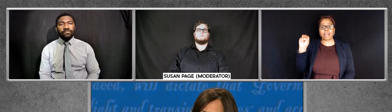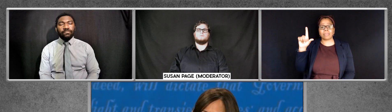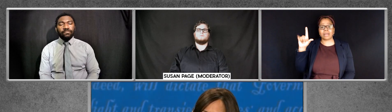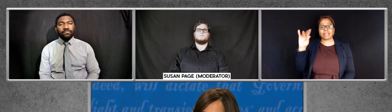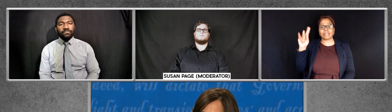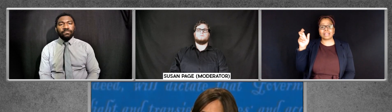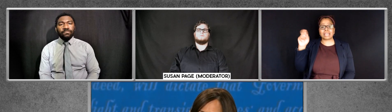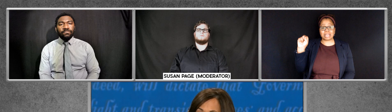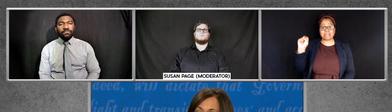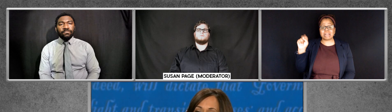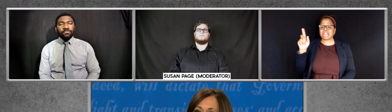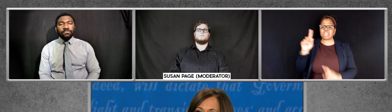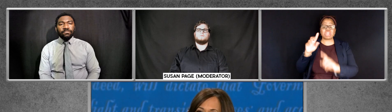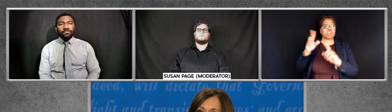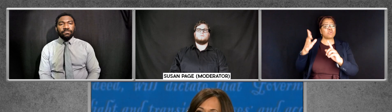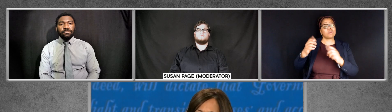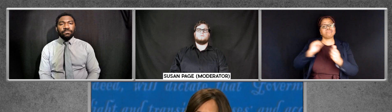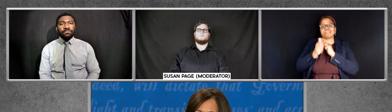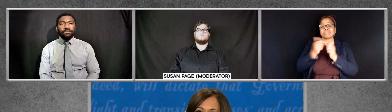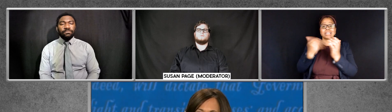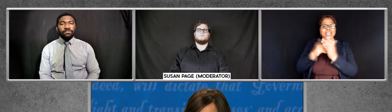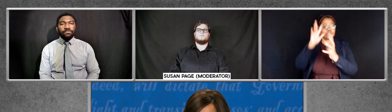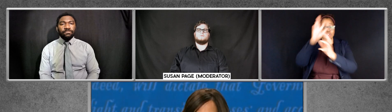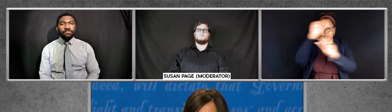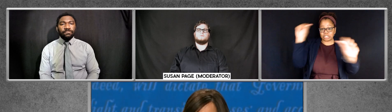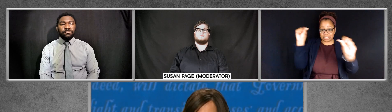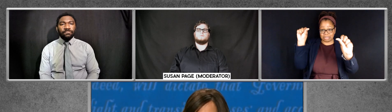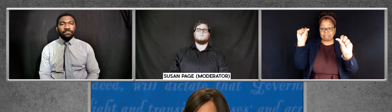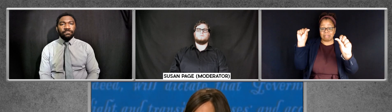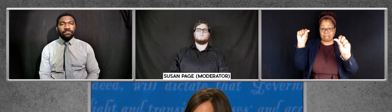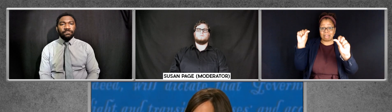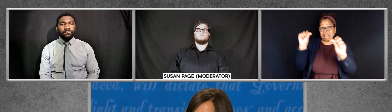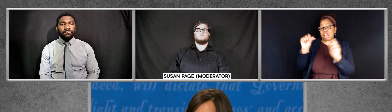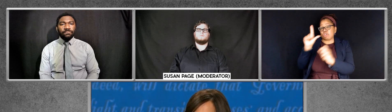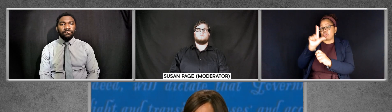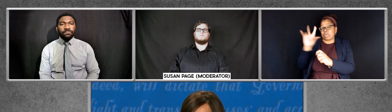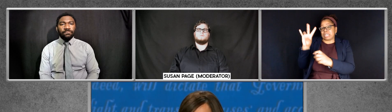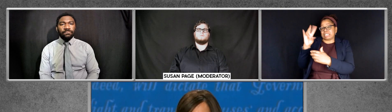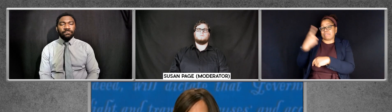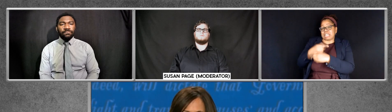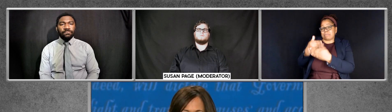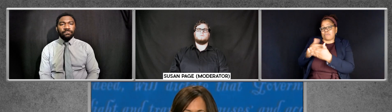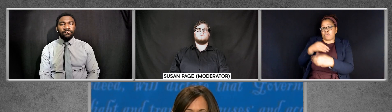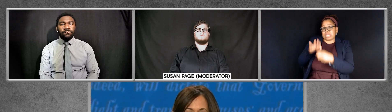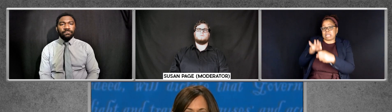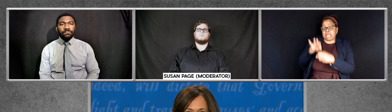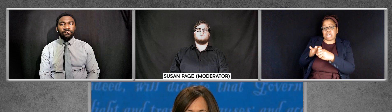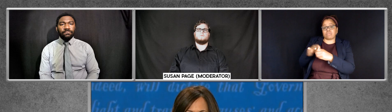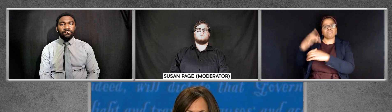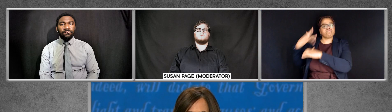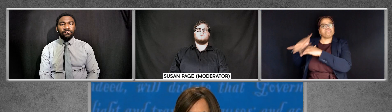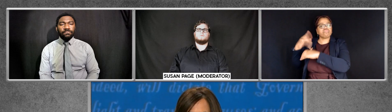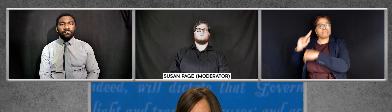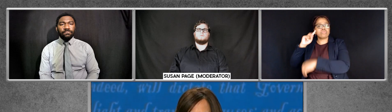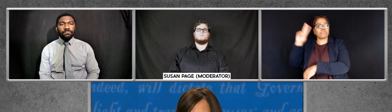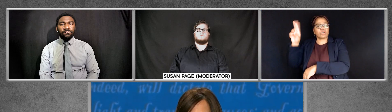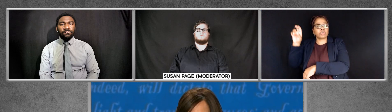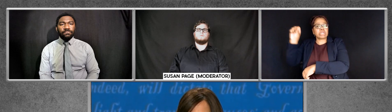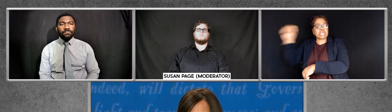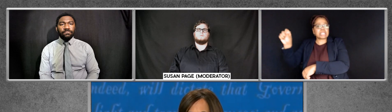re-election, and it was 27 days before the election, and a seat became open on the United States Supreme